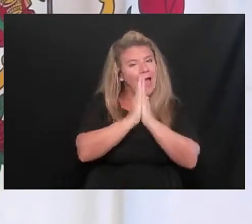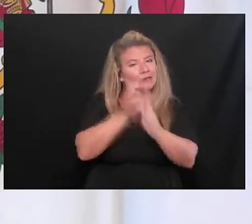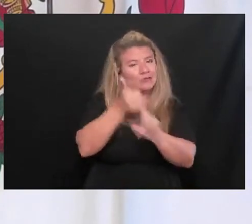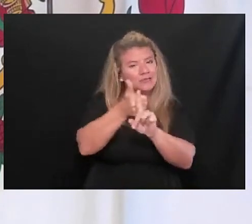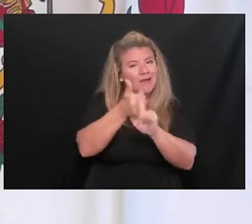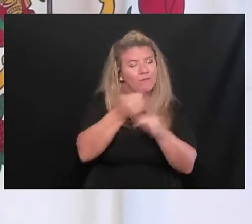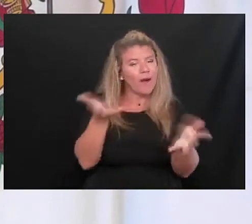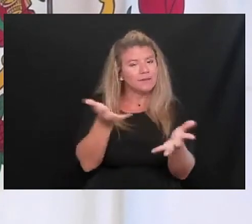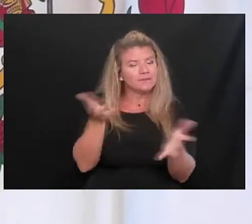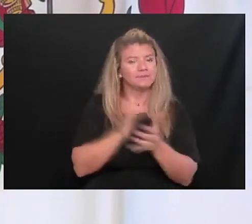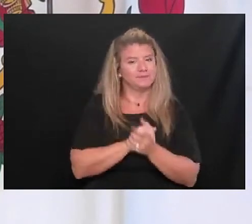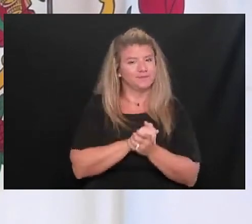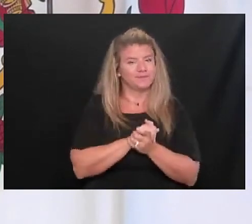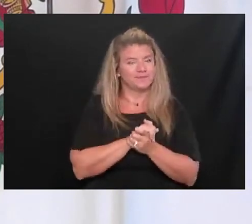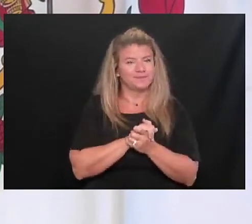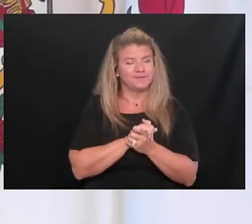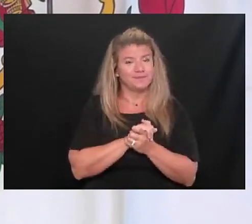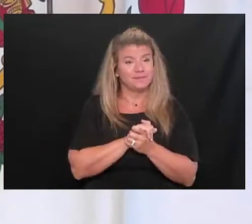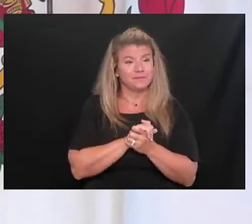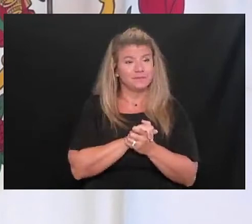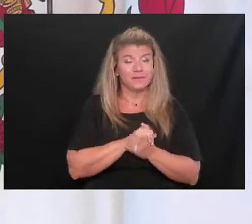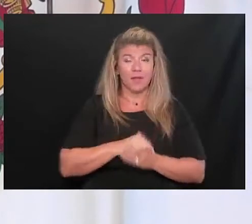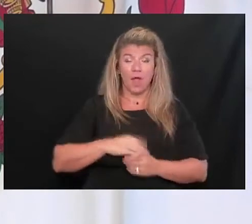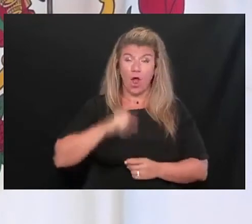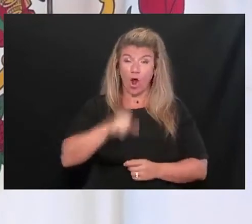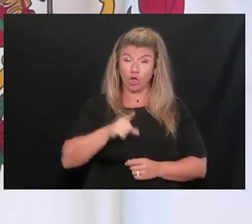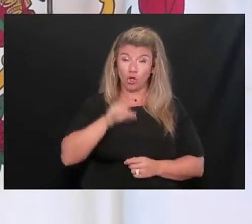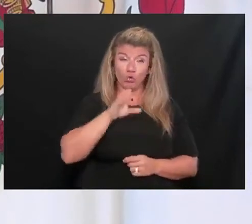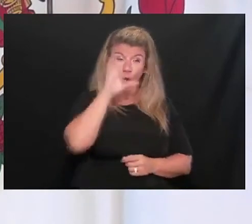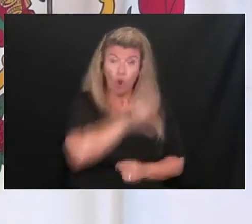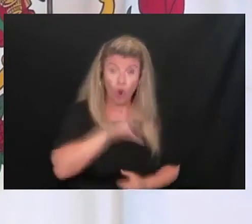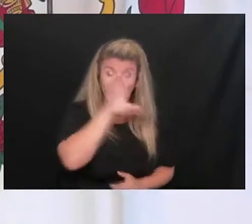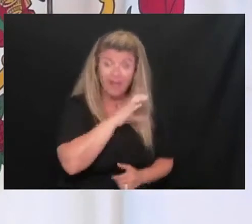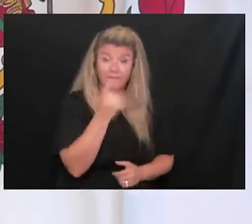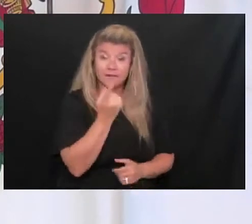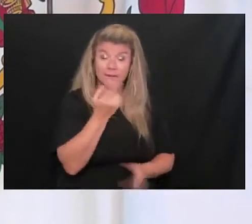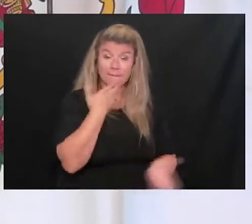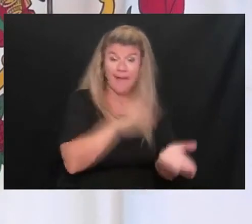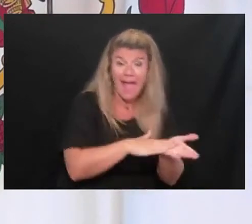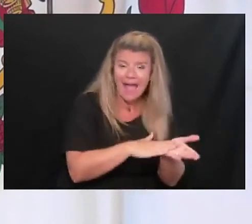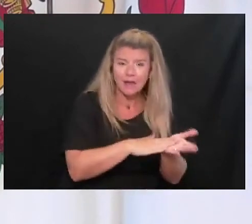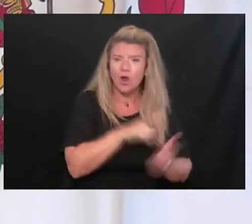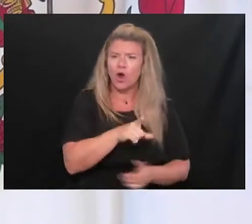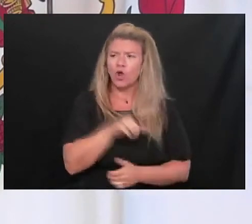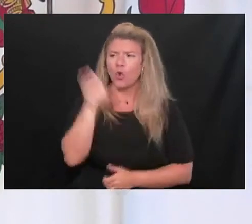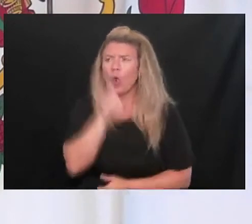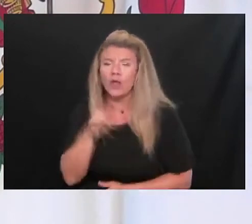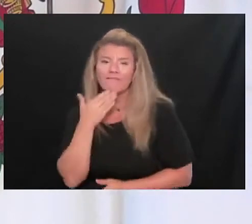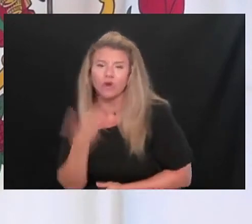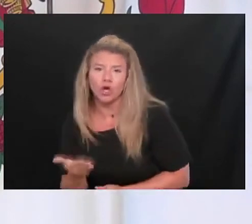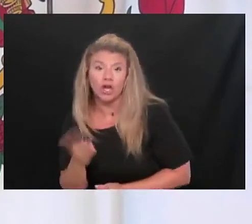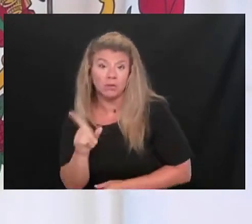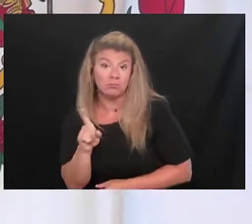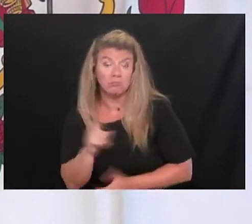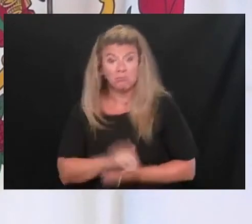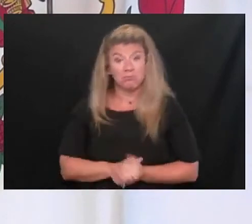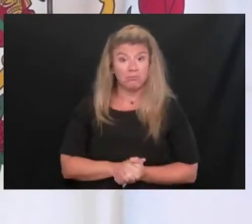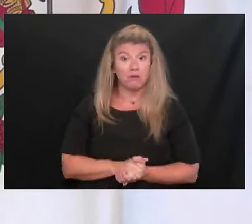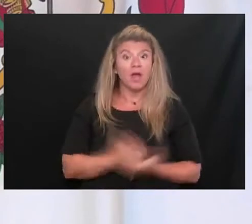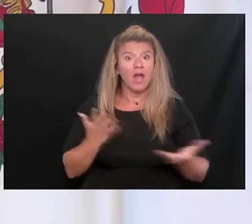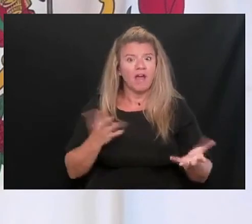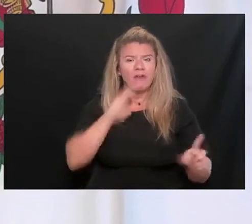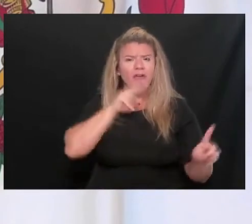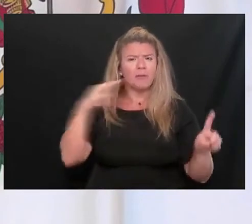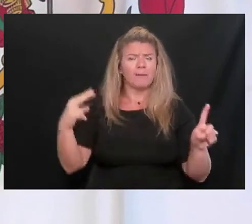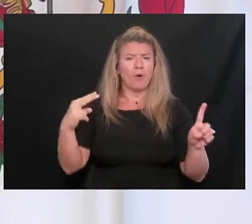one thing. Are we looking for something that's bad, or are we looking for something that's good? From a standpoint, if